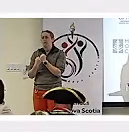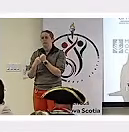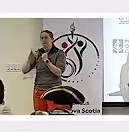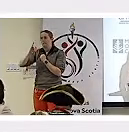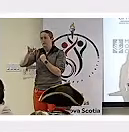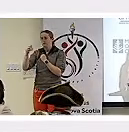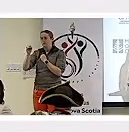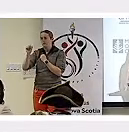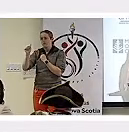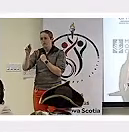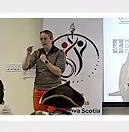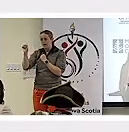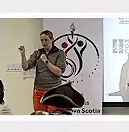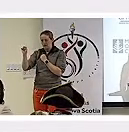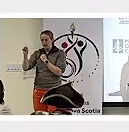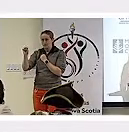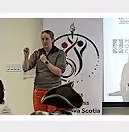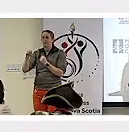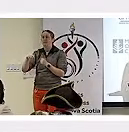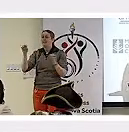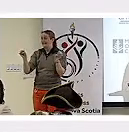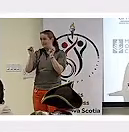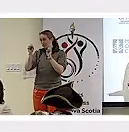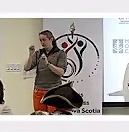Joanne Bernard, Easter Seals, again,